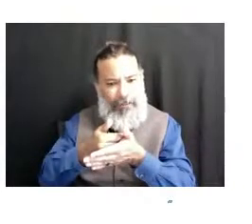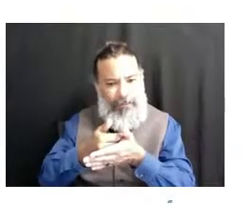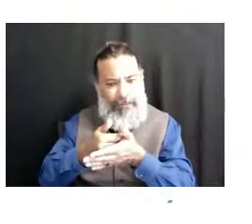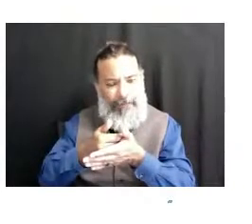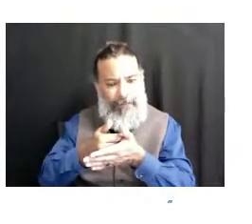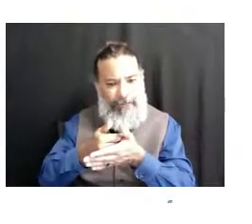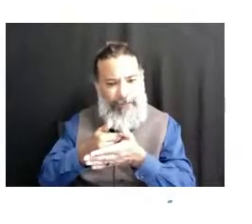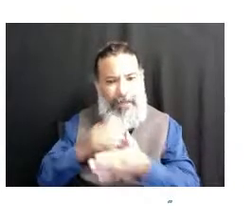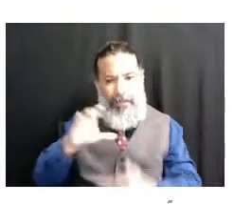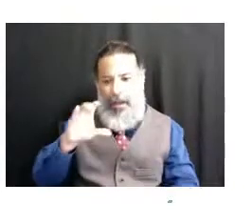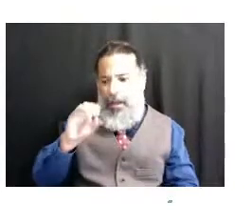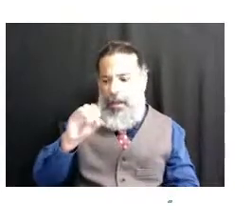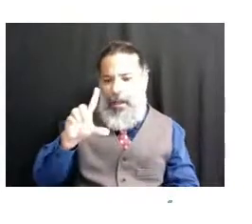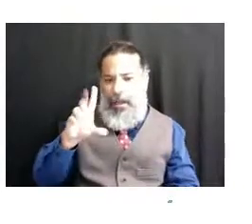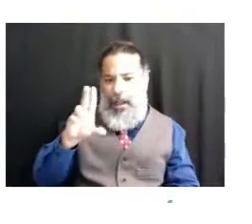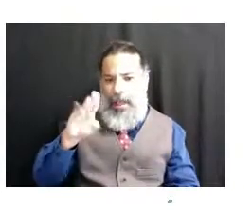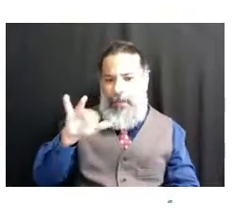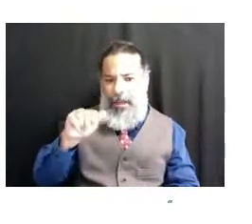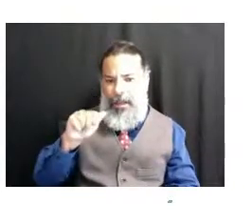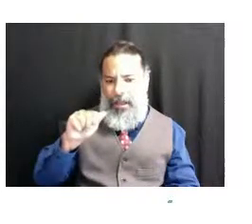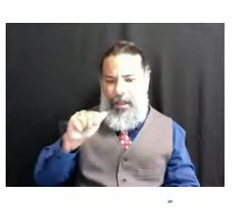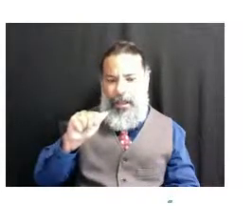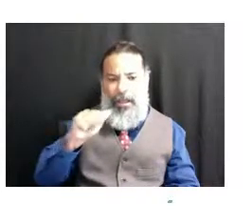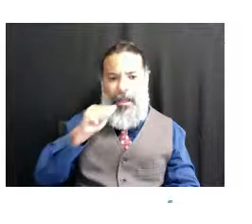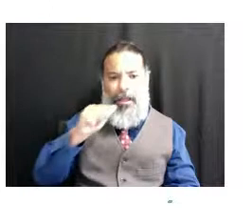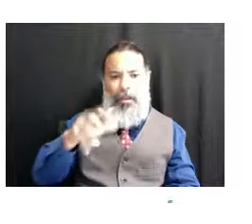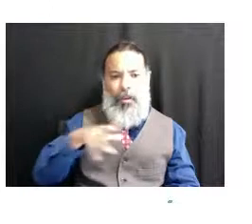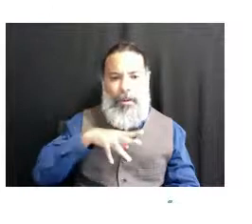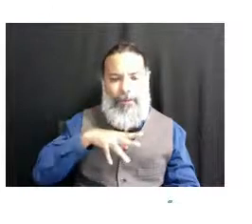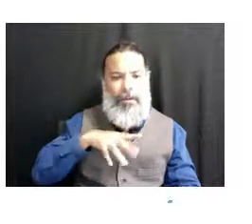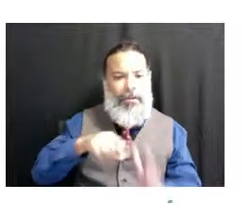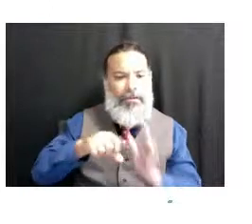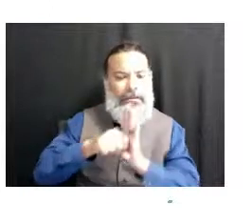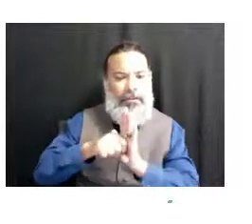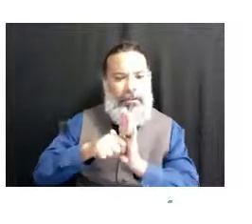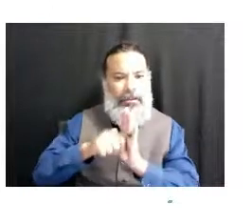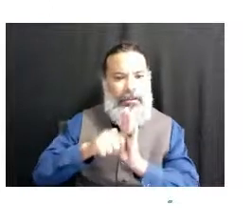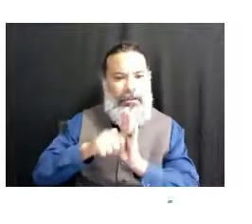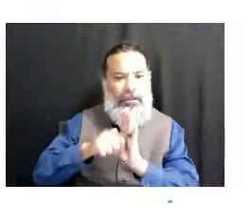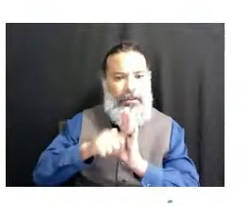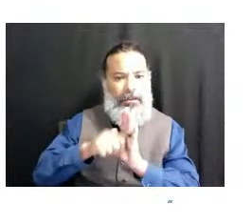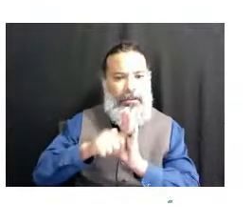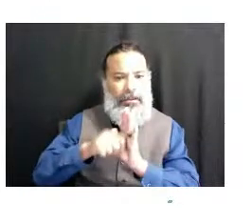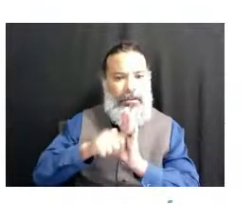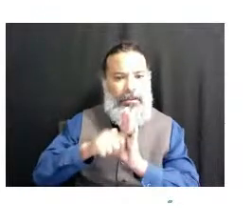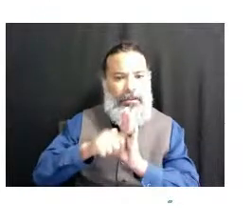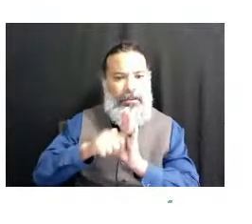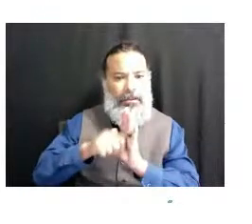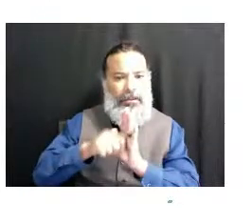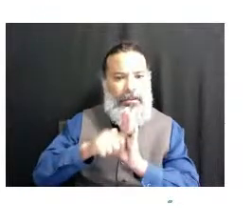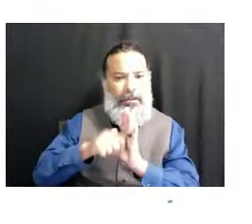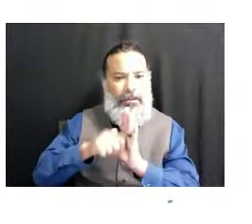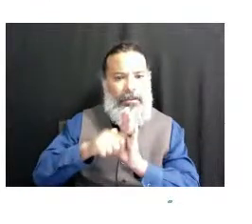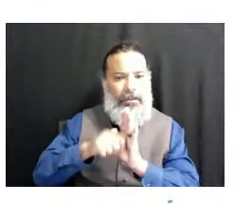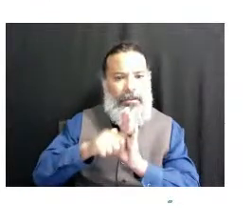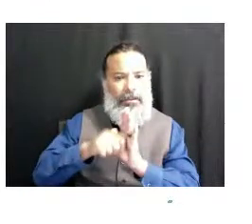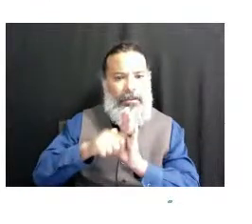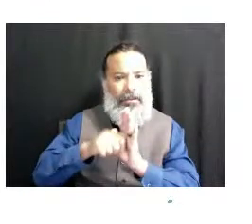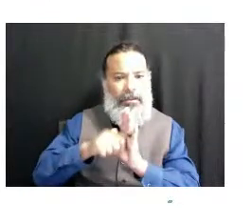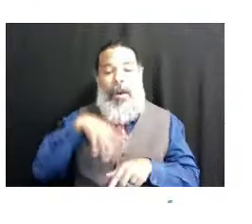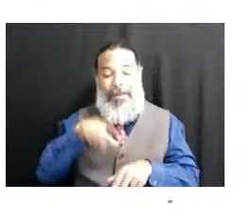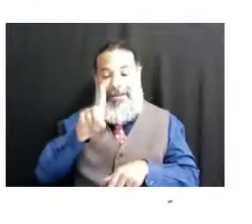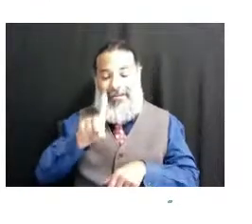by Columbia, the female symbol of the United States. And there is a story